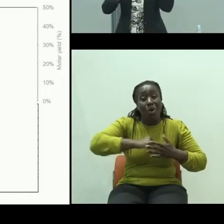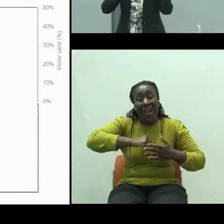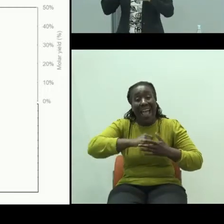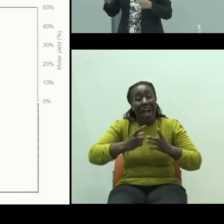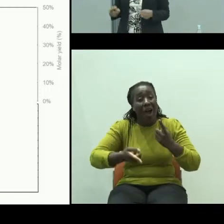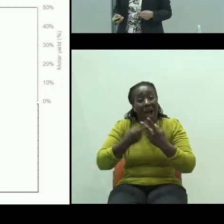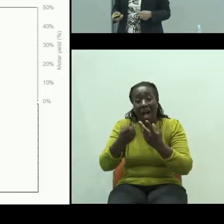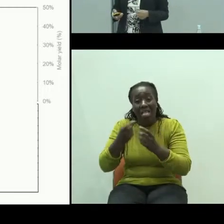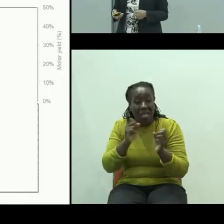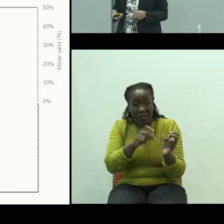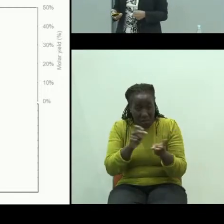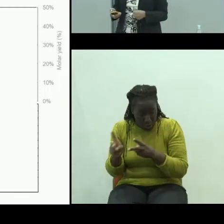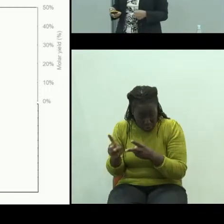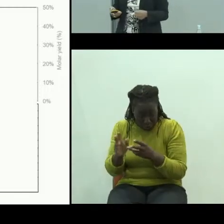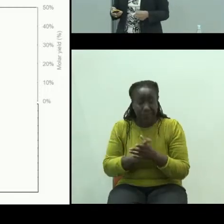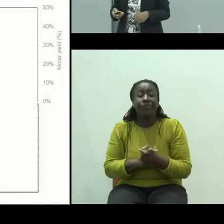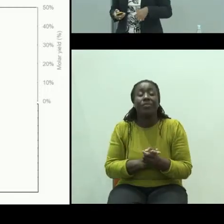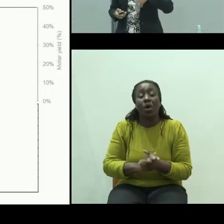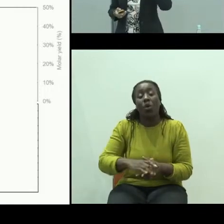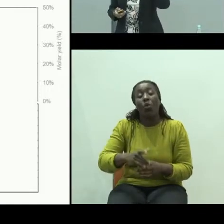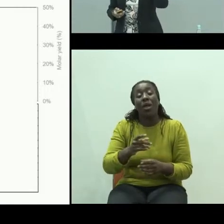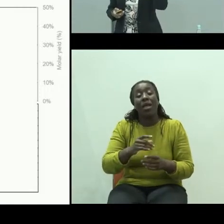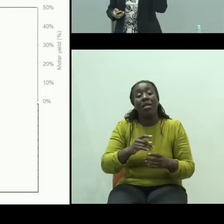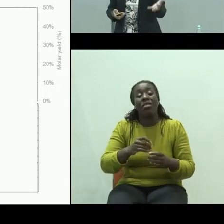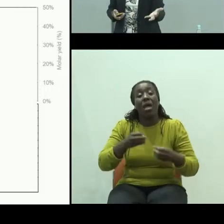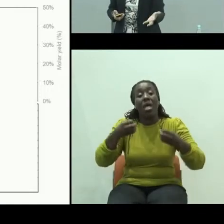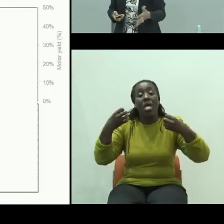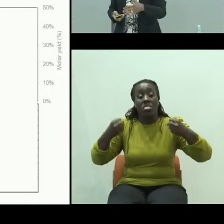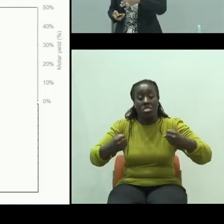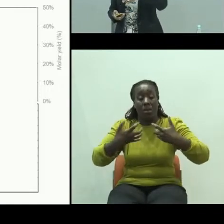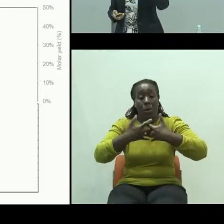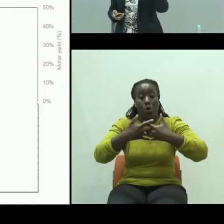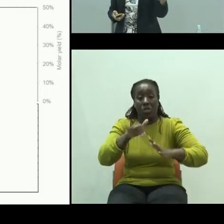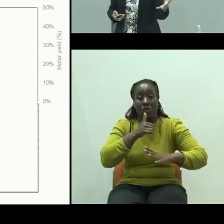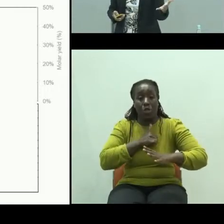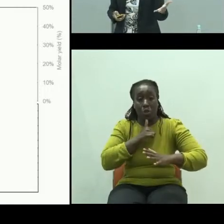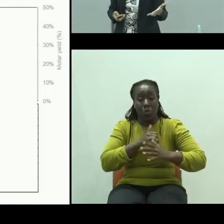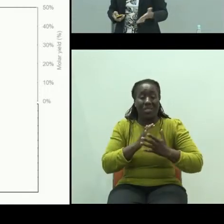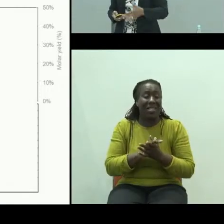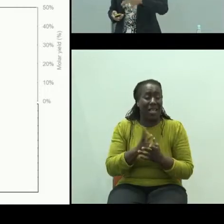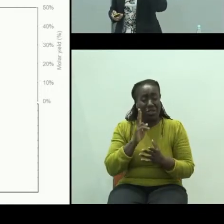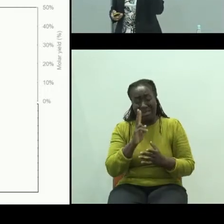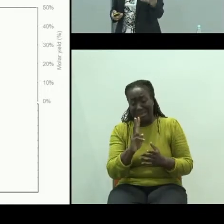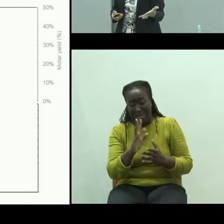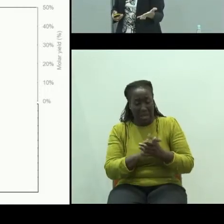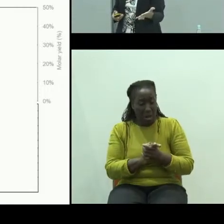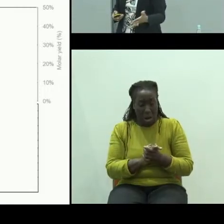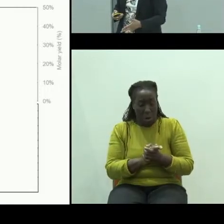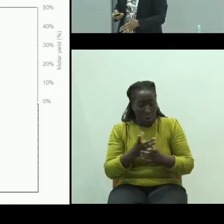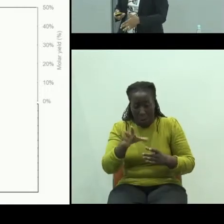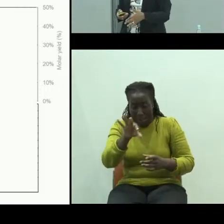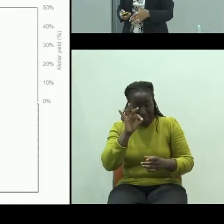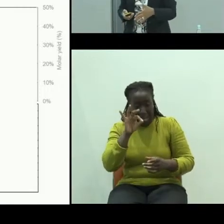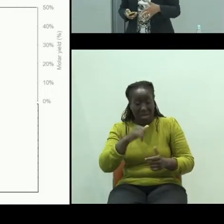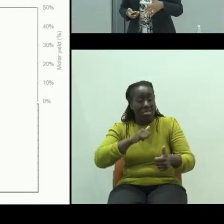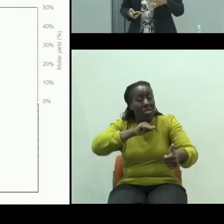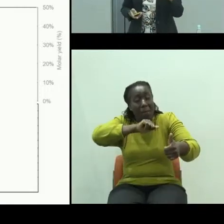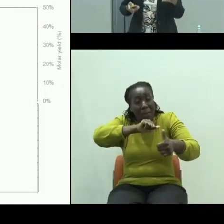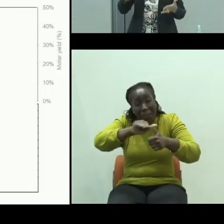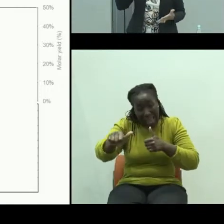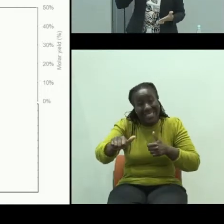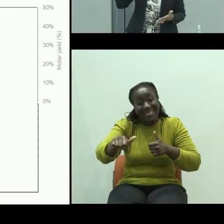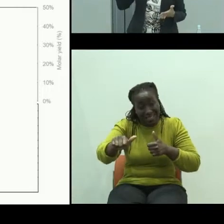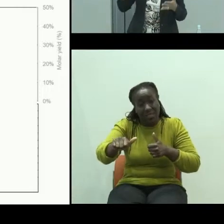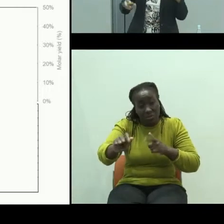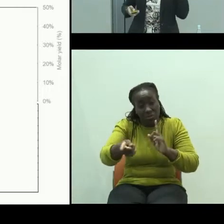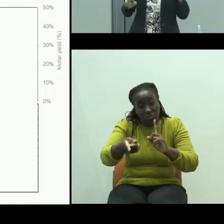ways that those molecules can be used. And you can see doing that gives us a lot of cases. We picked the best performer in that case. We